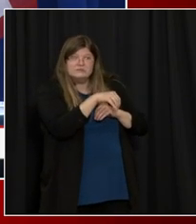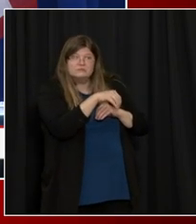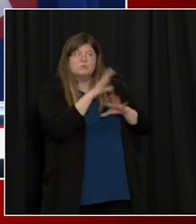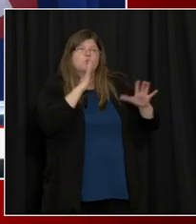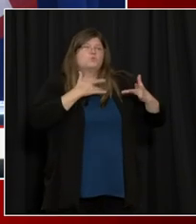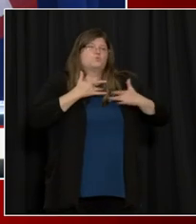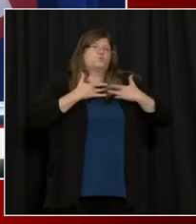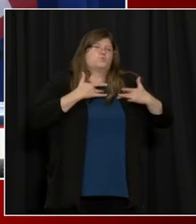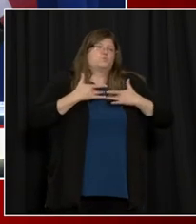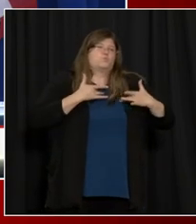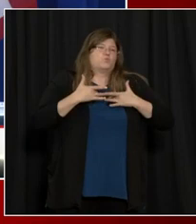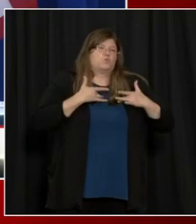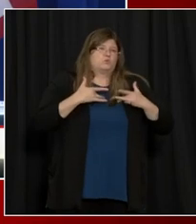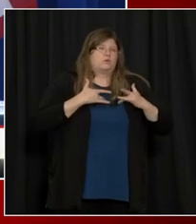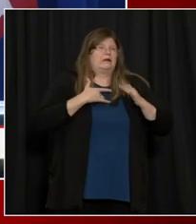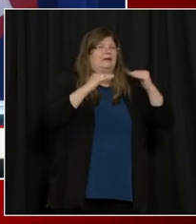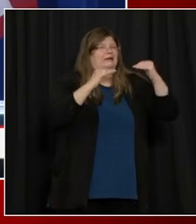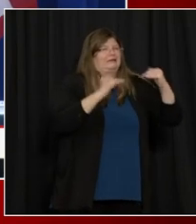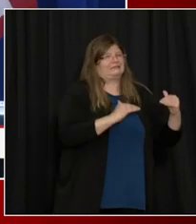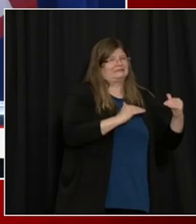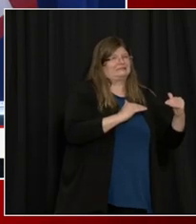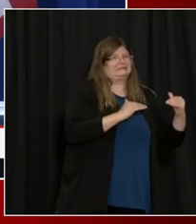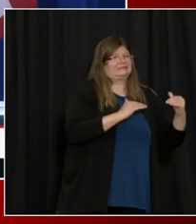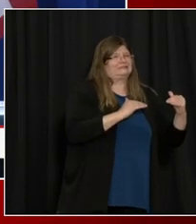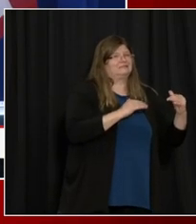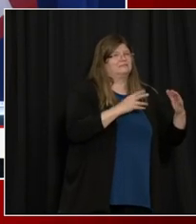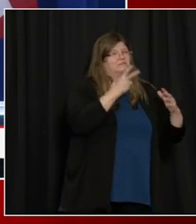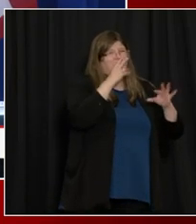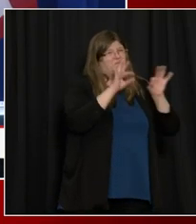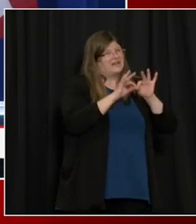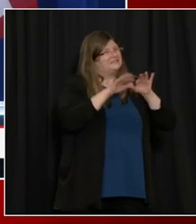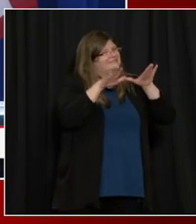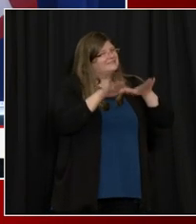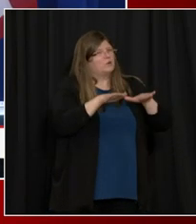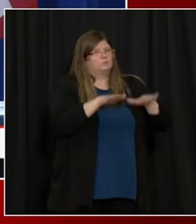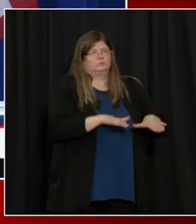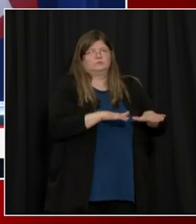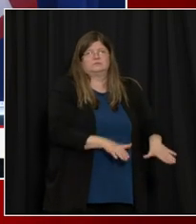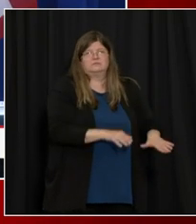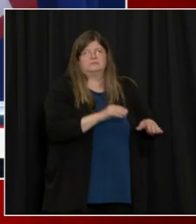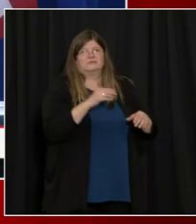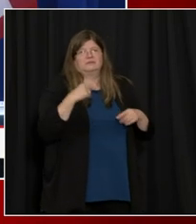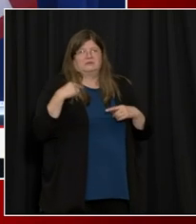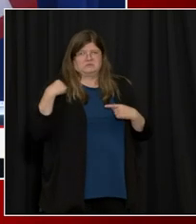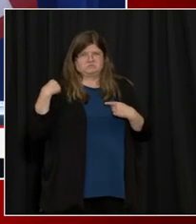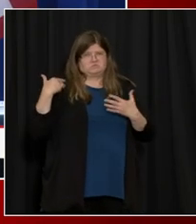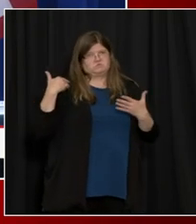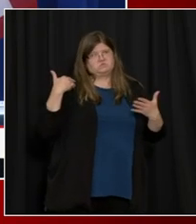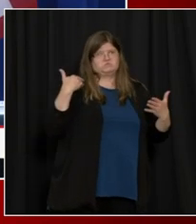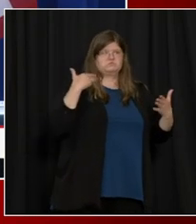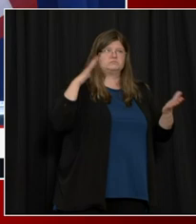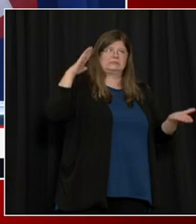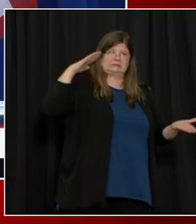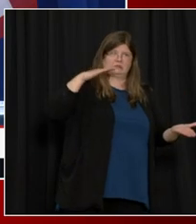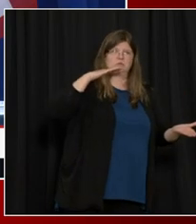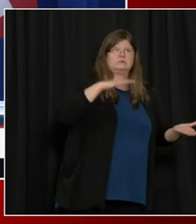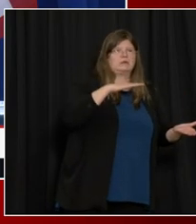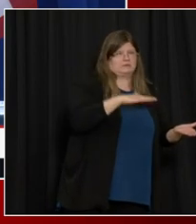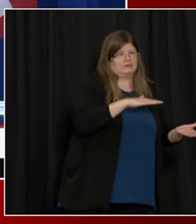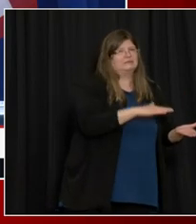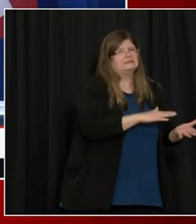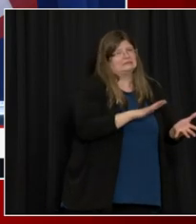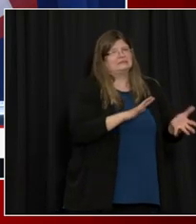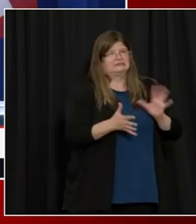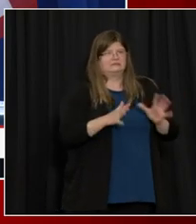where we would want to be. We want to see positivity going down, which is what we have seen. We also know that positivity